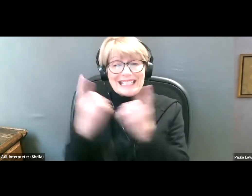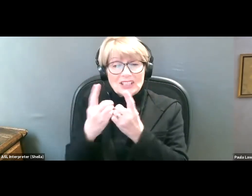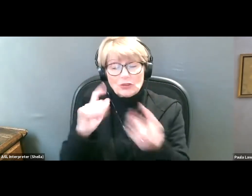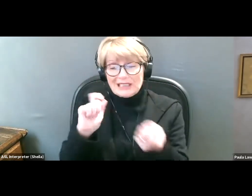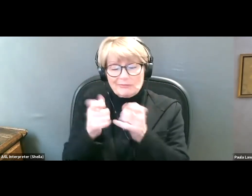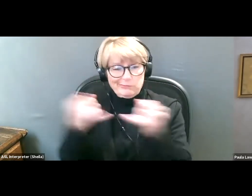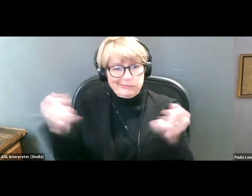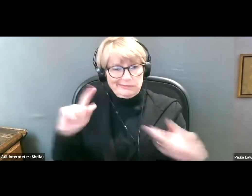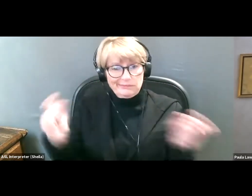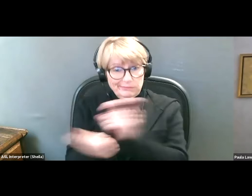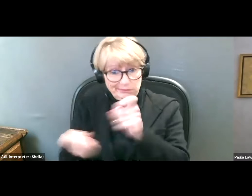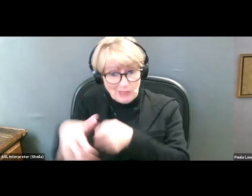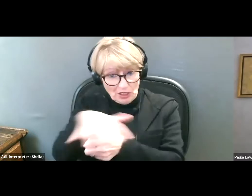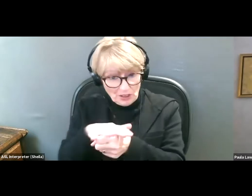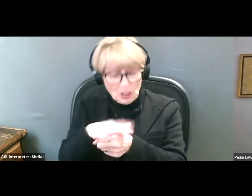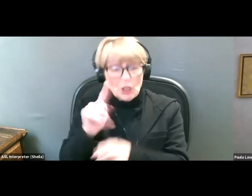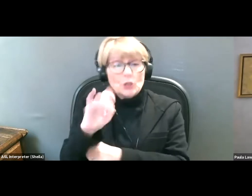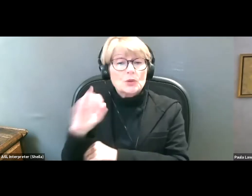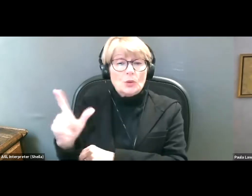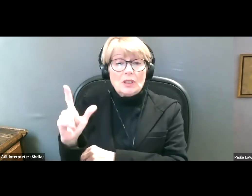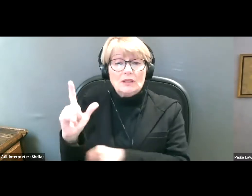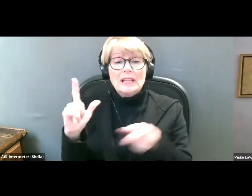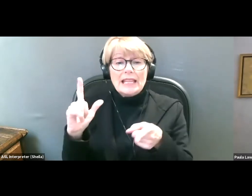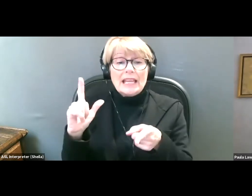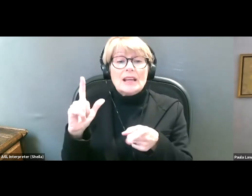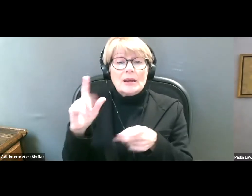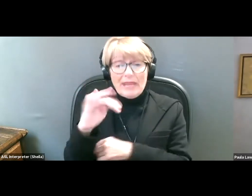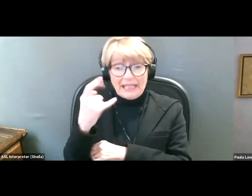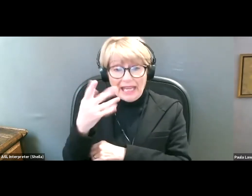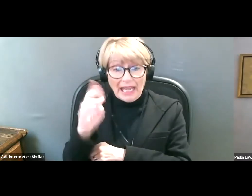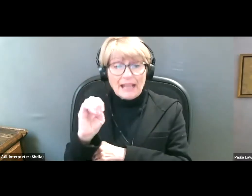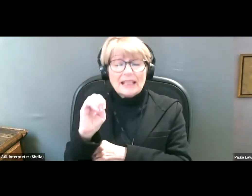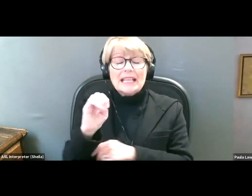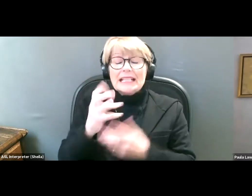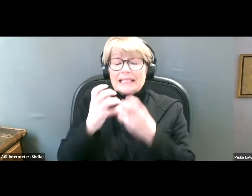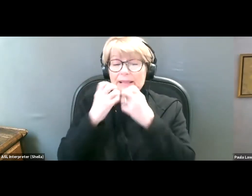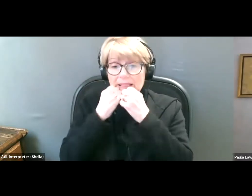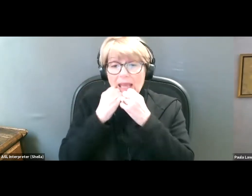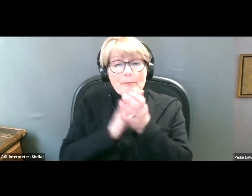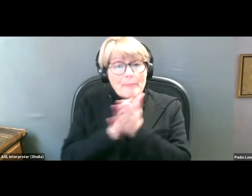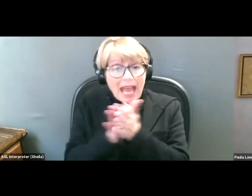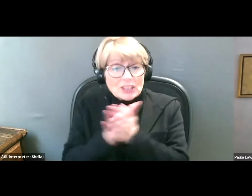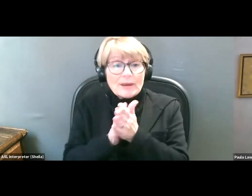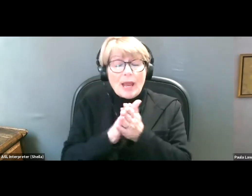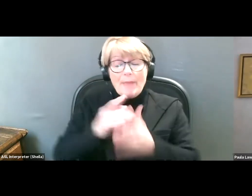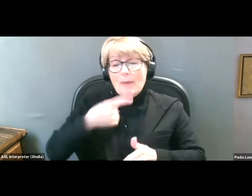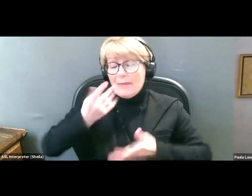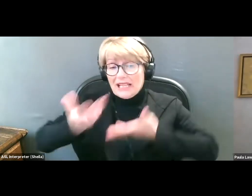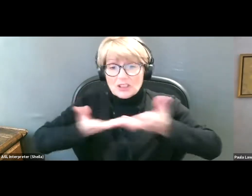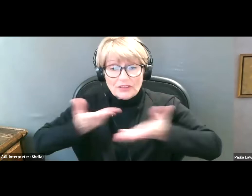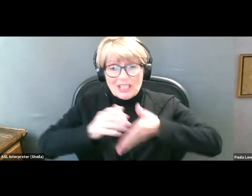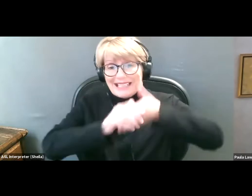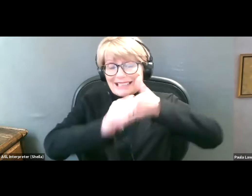Near Eastern Studies Department at Princeton University, Michaela is passionate about public service. She has led